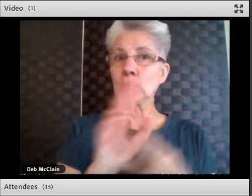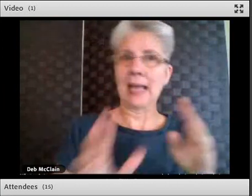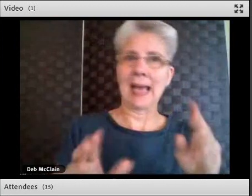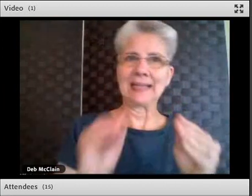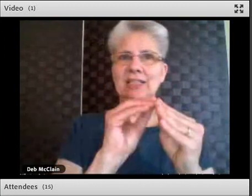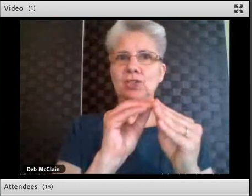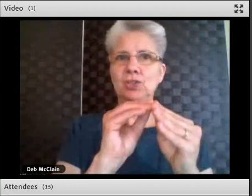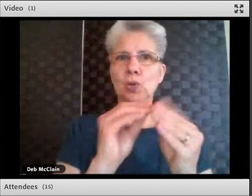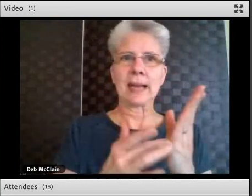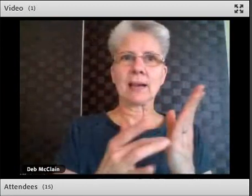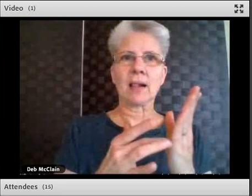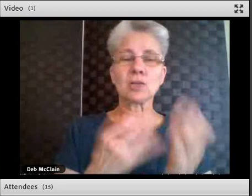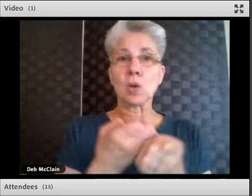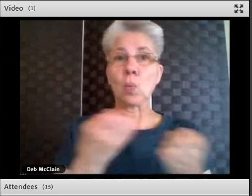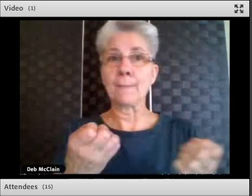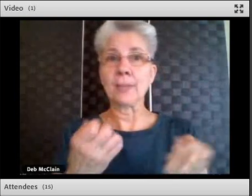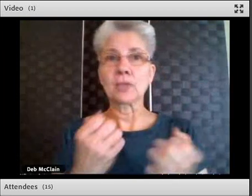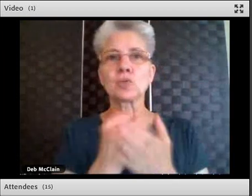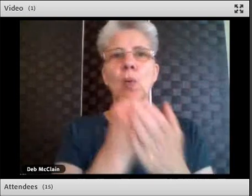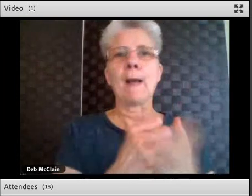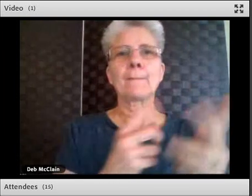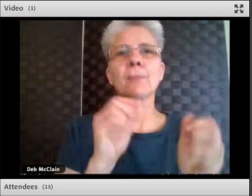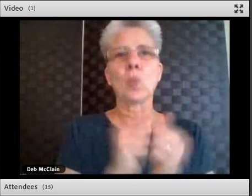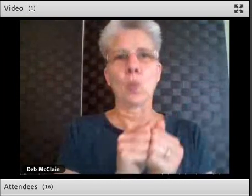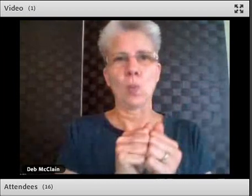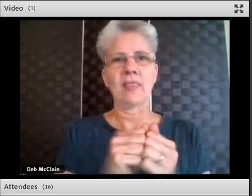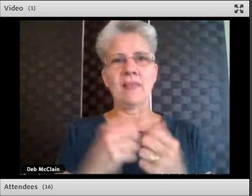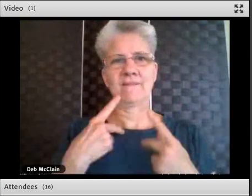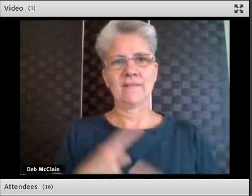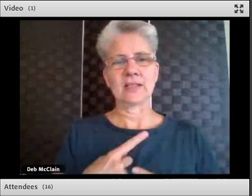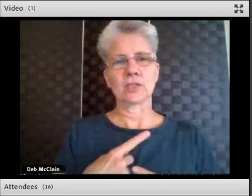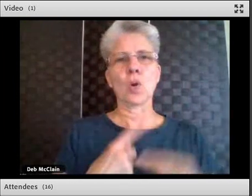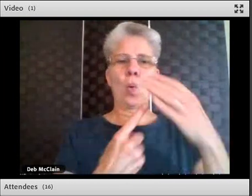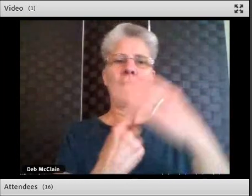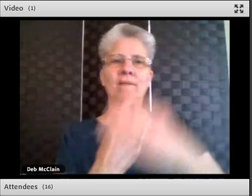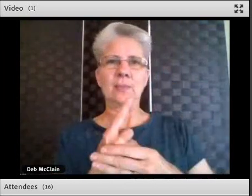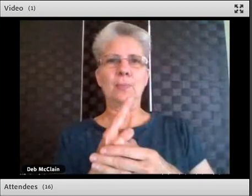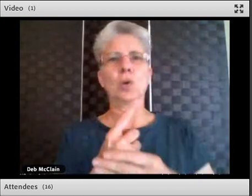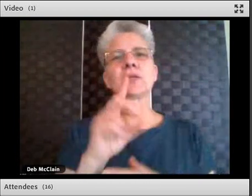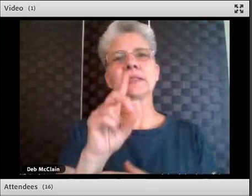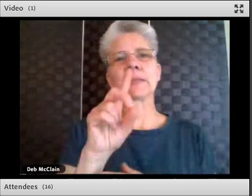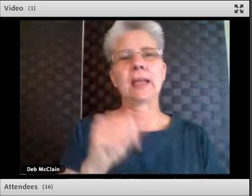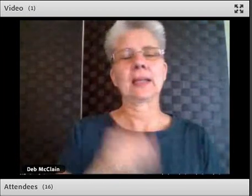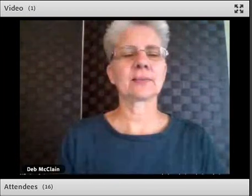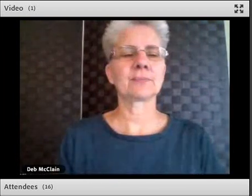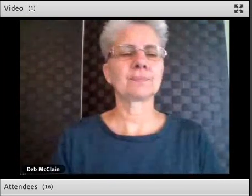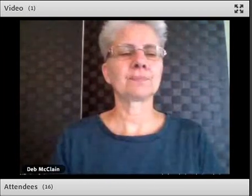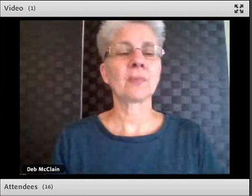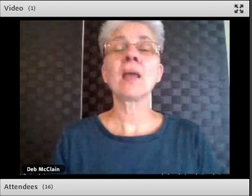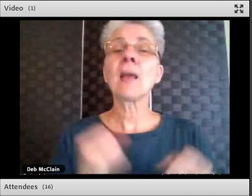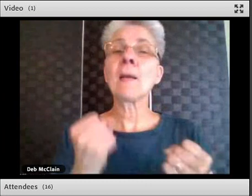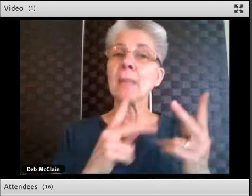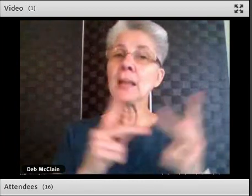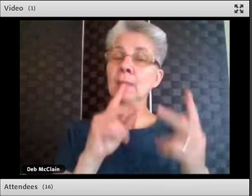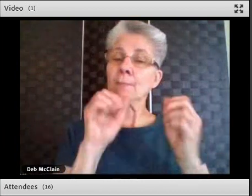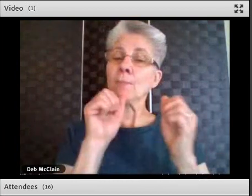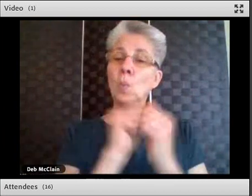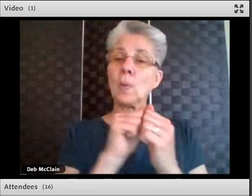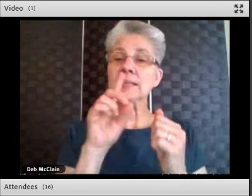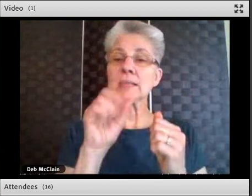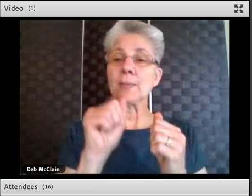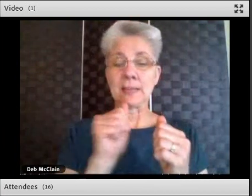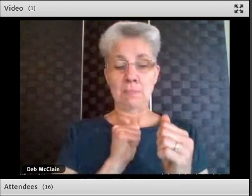additional technological equipment to help people with visible and invisible disabilities. And many people with